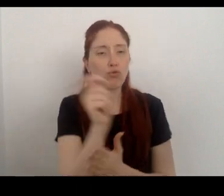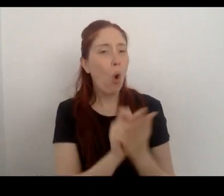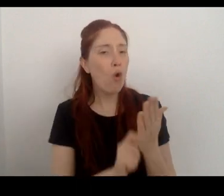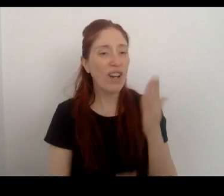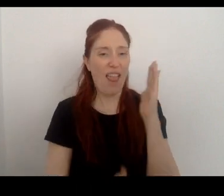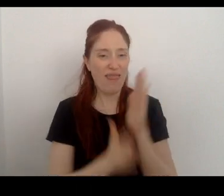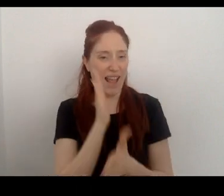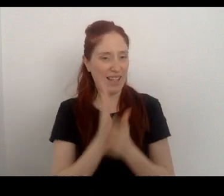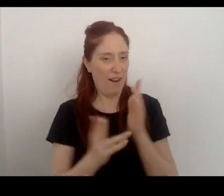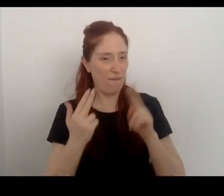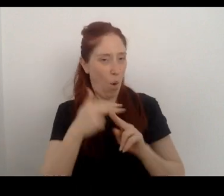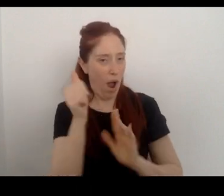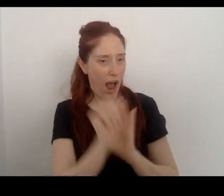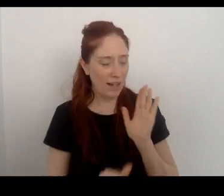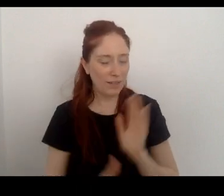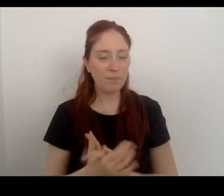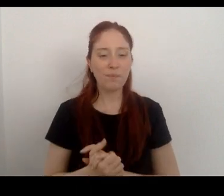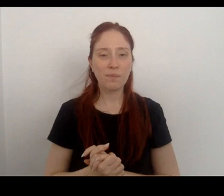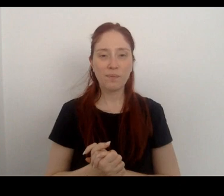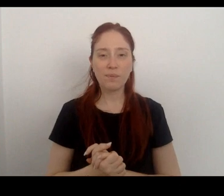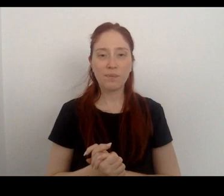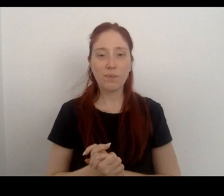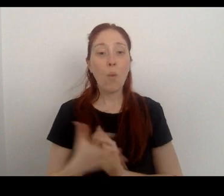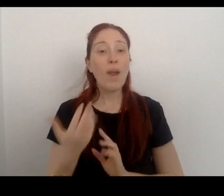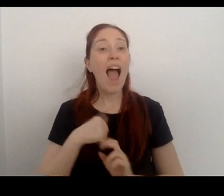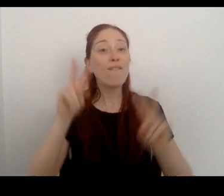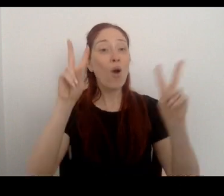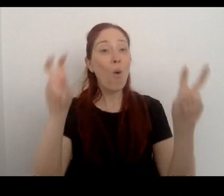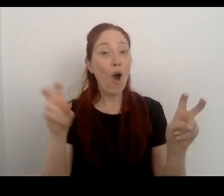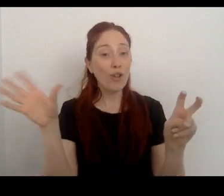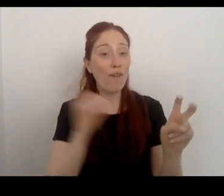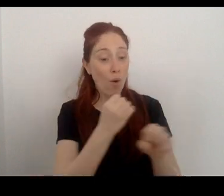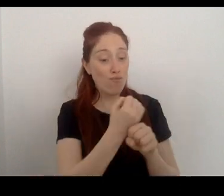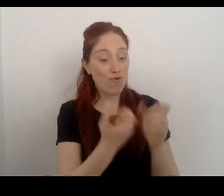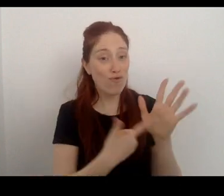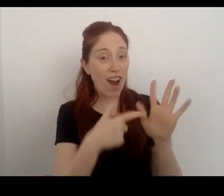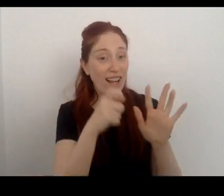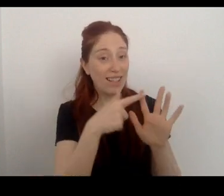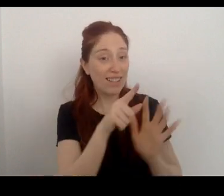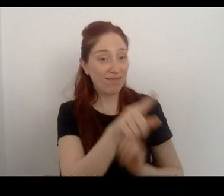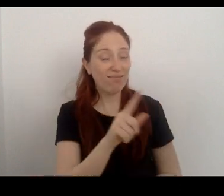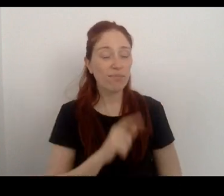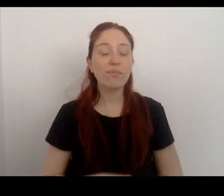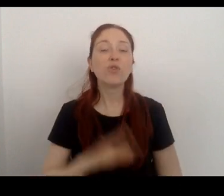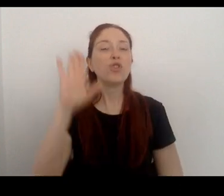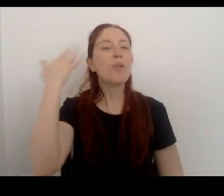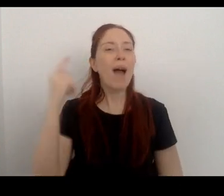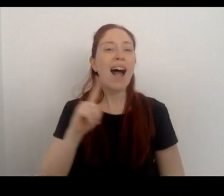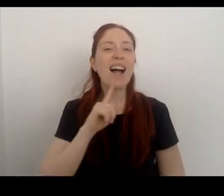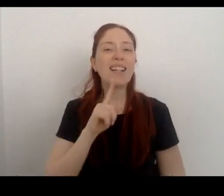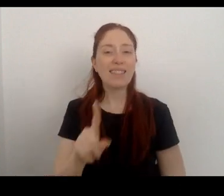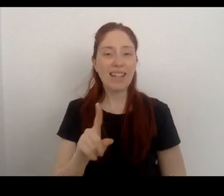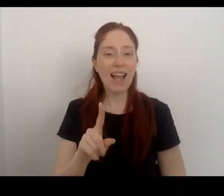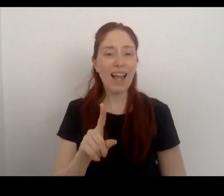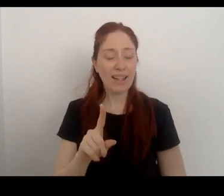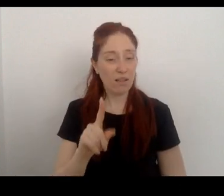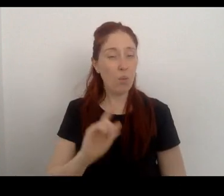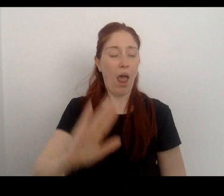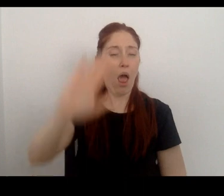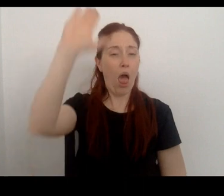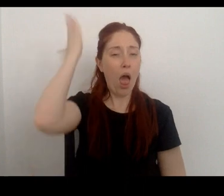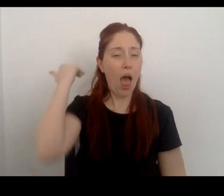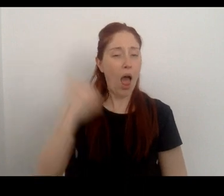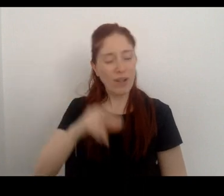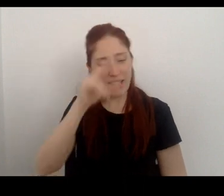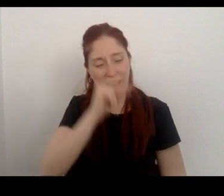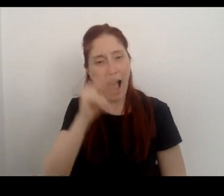so nice to have the artist's voice. And what she said is, "I drew from my earliest years, and I always wanted to draw